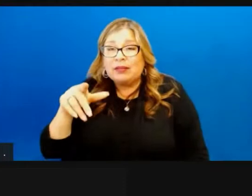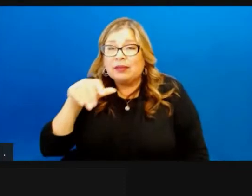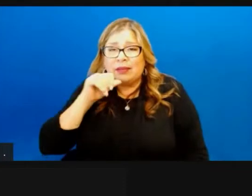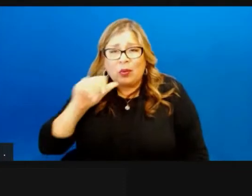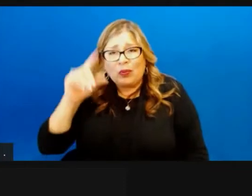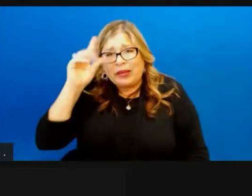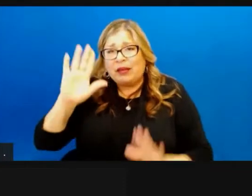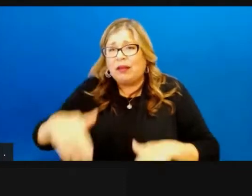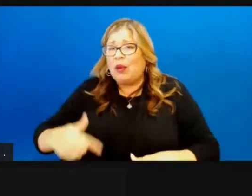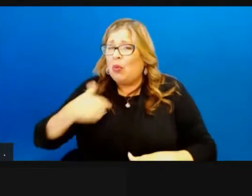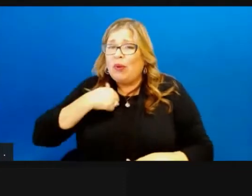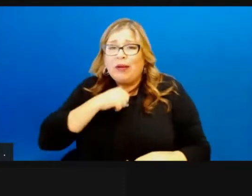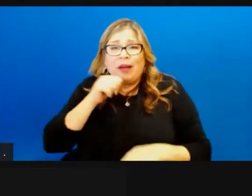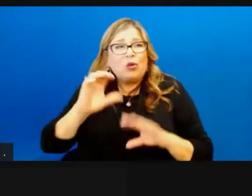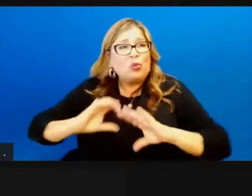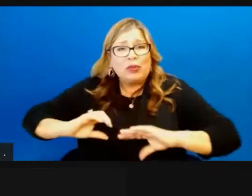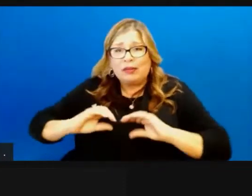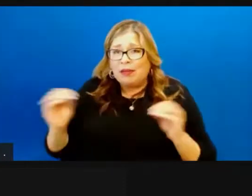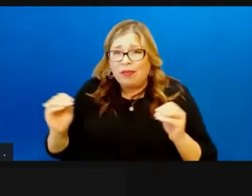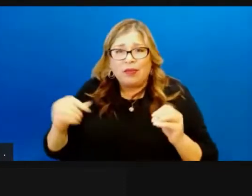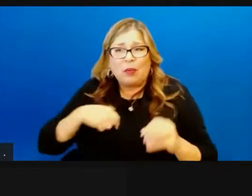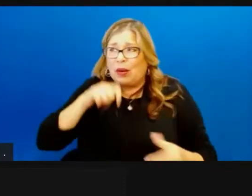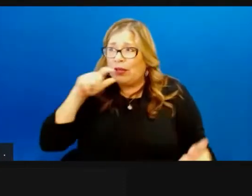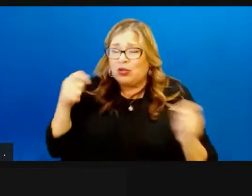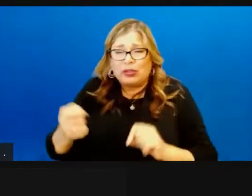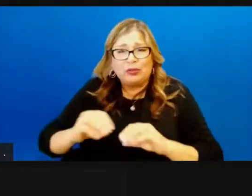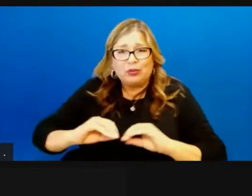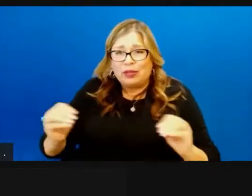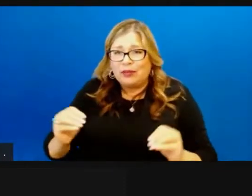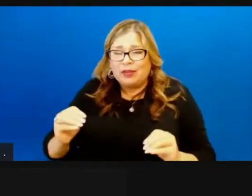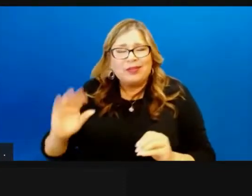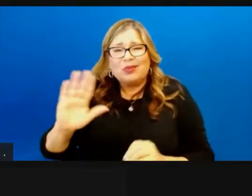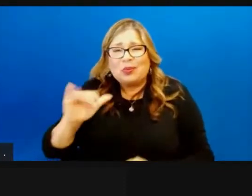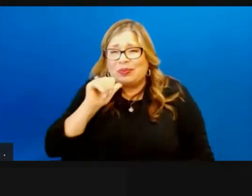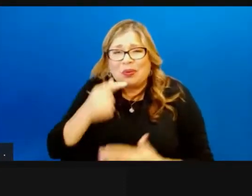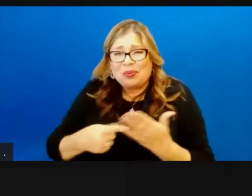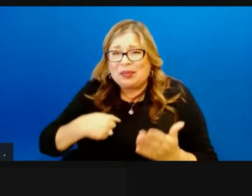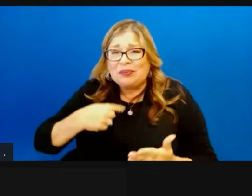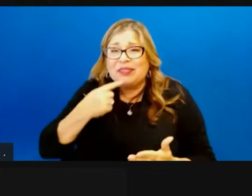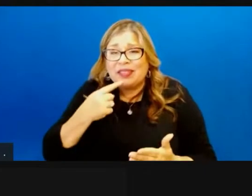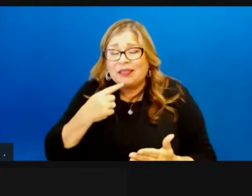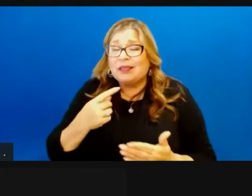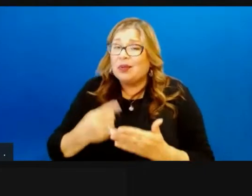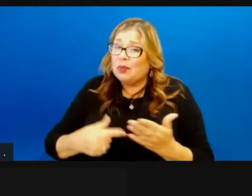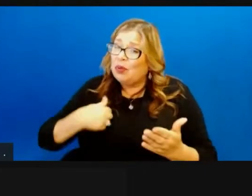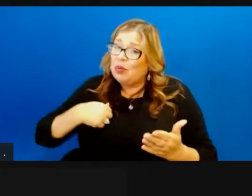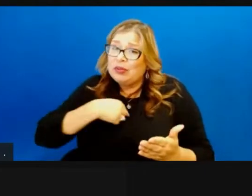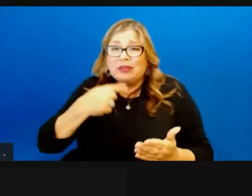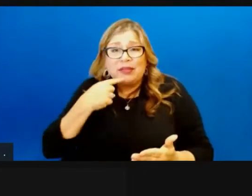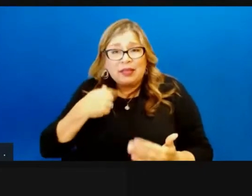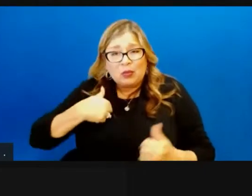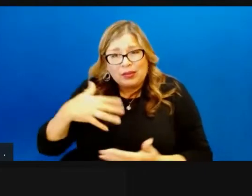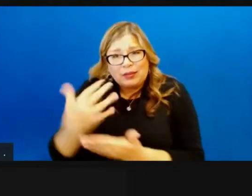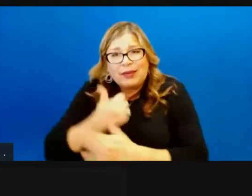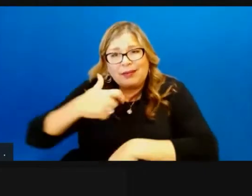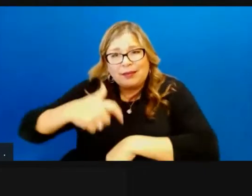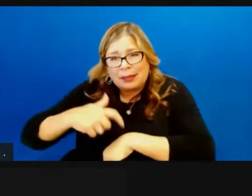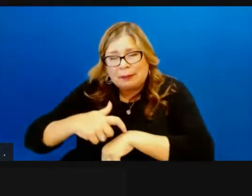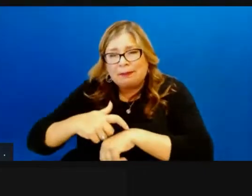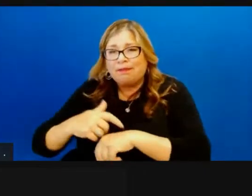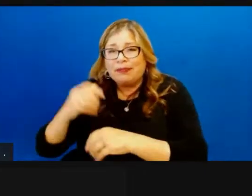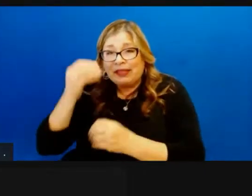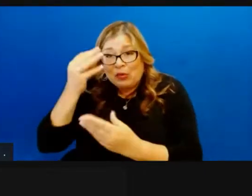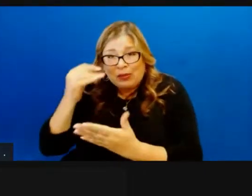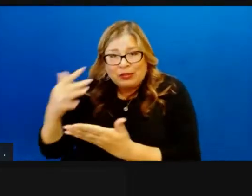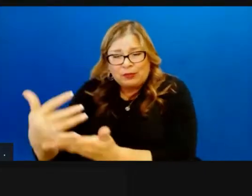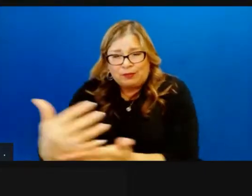time to consider the information, work with our partners across the state to make sure when the move